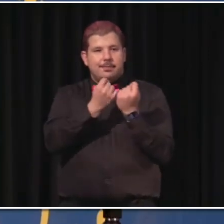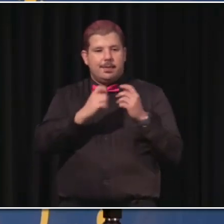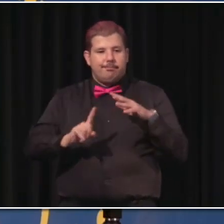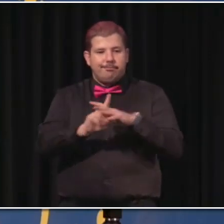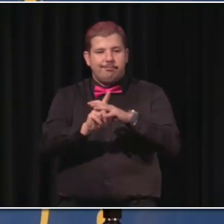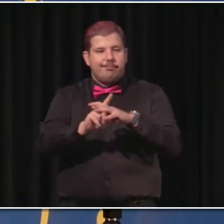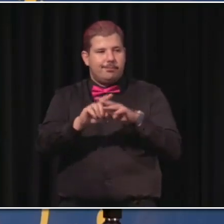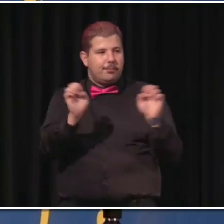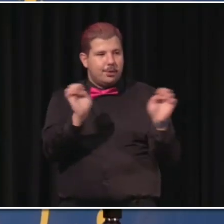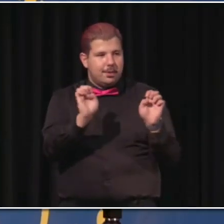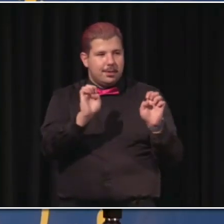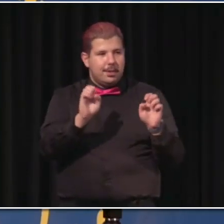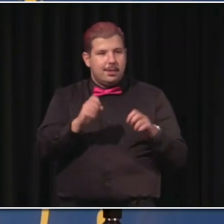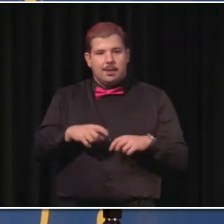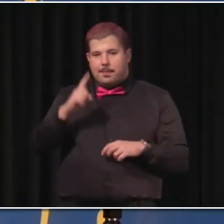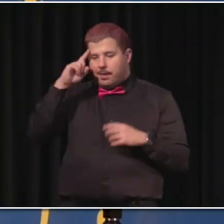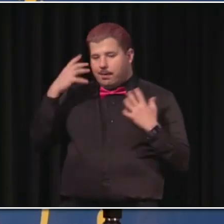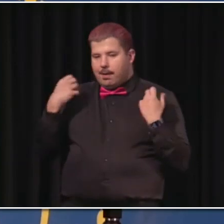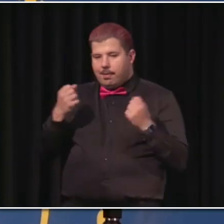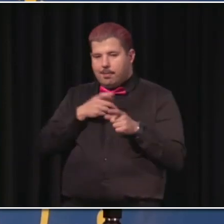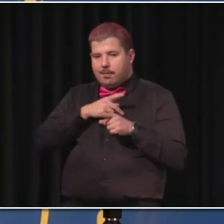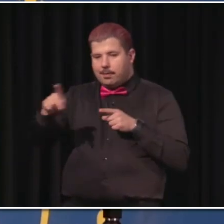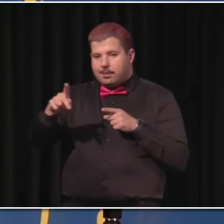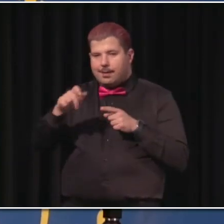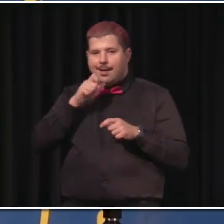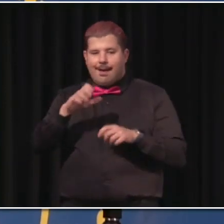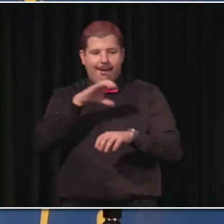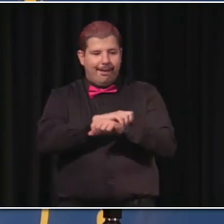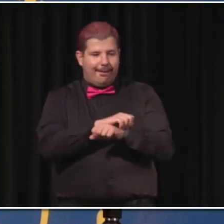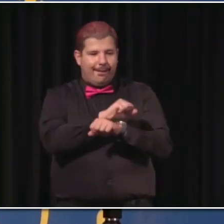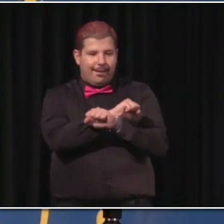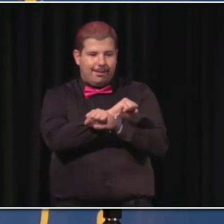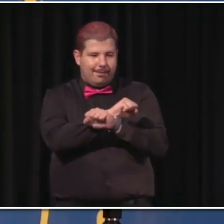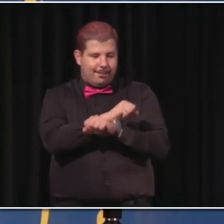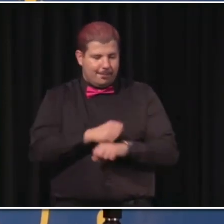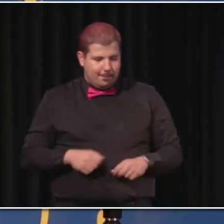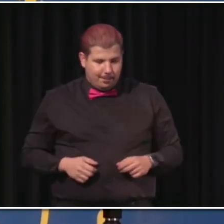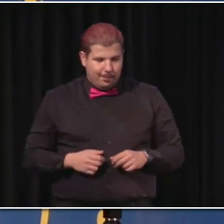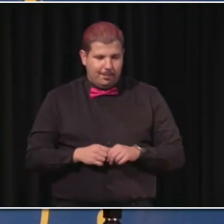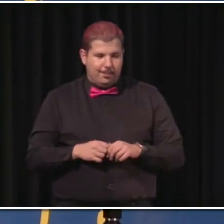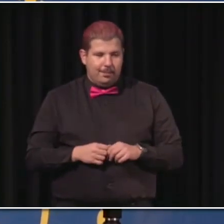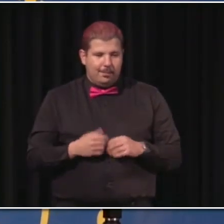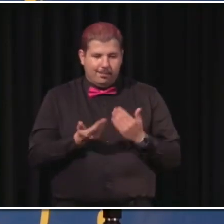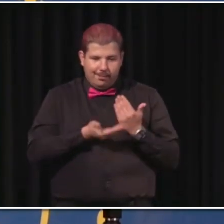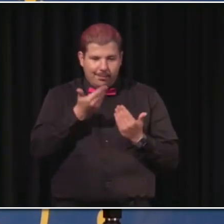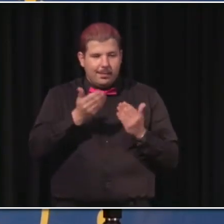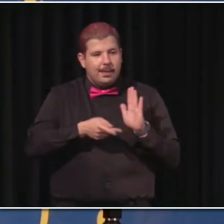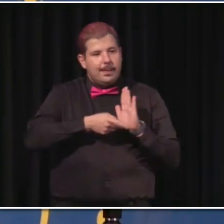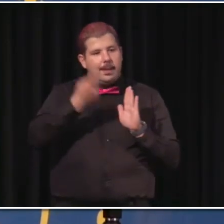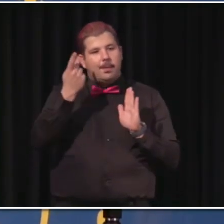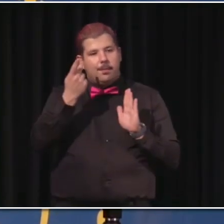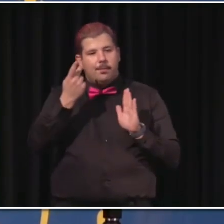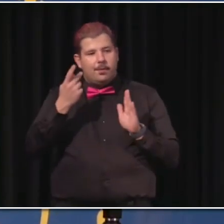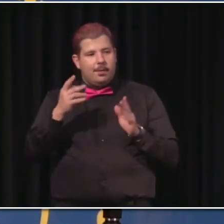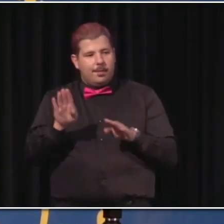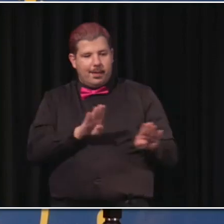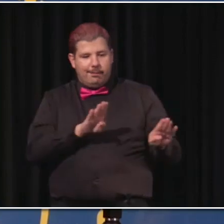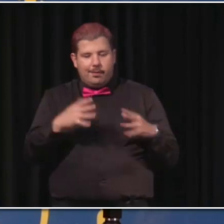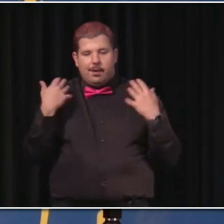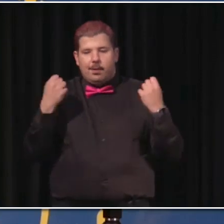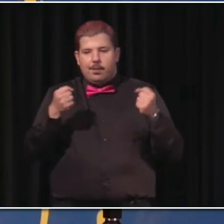health professionals, not handcuffs. We've nearly doubled our behavioral health workforce,